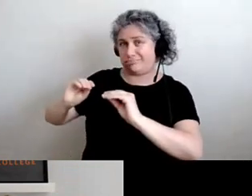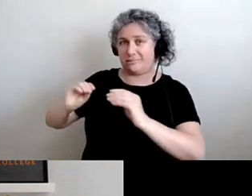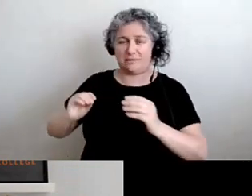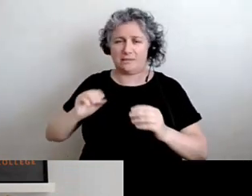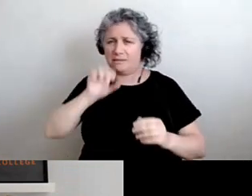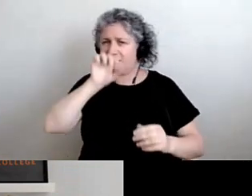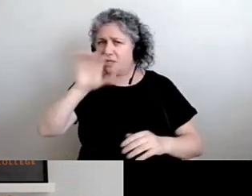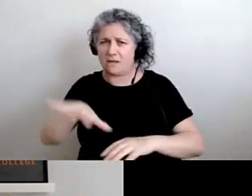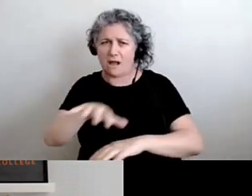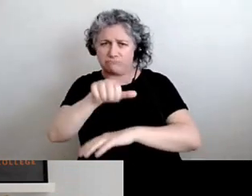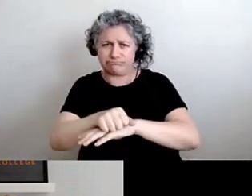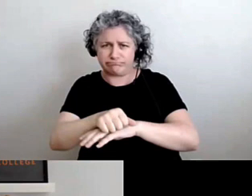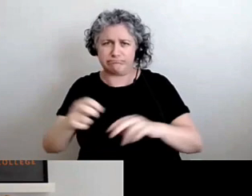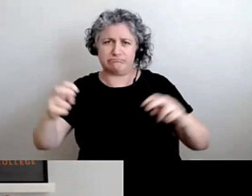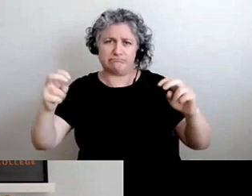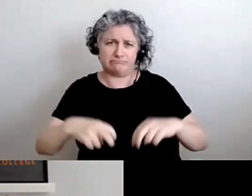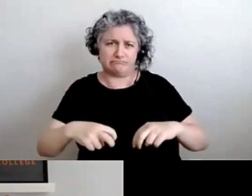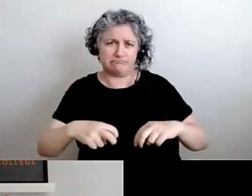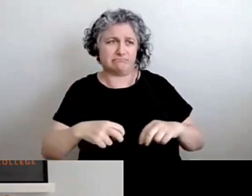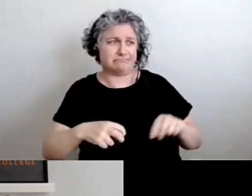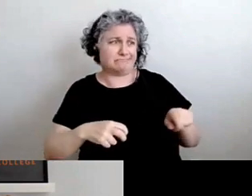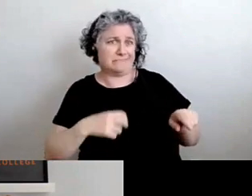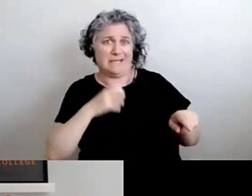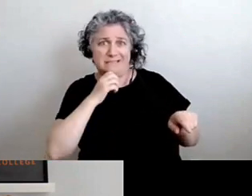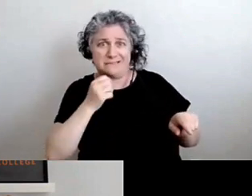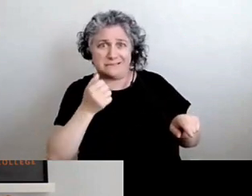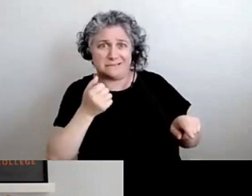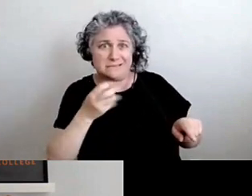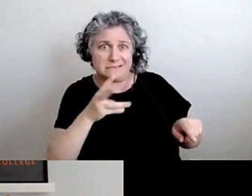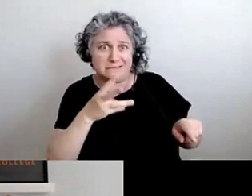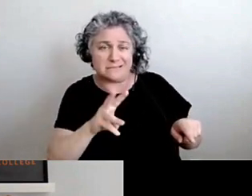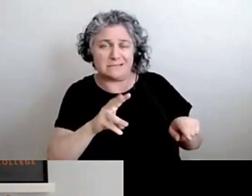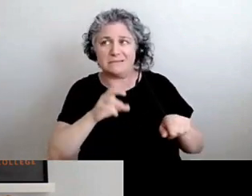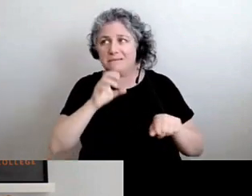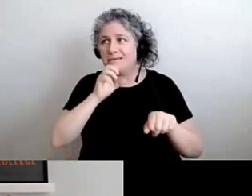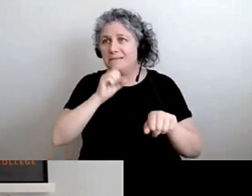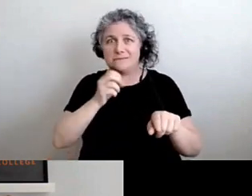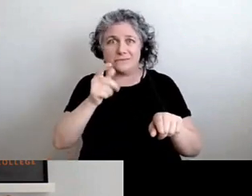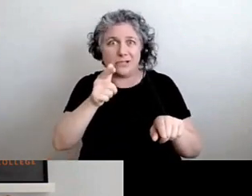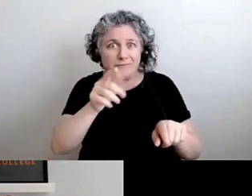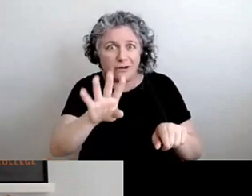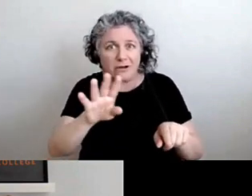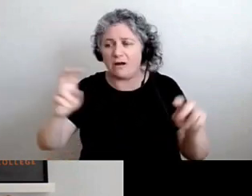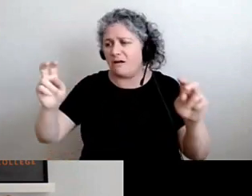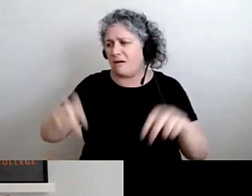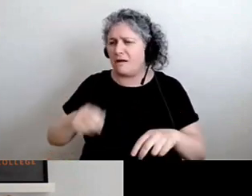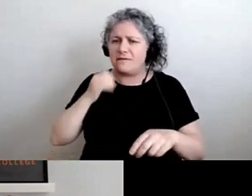with a 16-year-old or a 24-year-old to just sit with them with their phone and